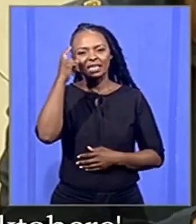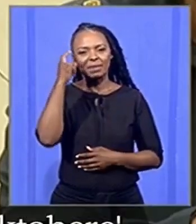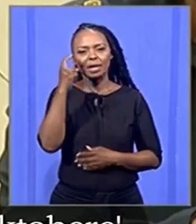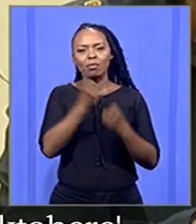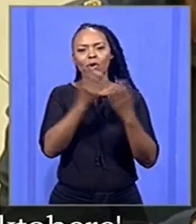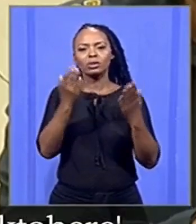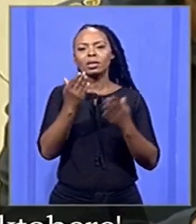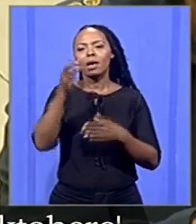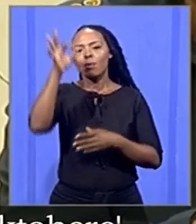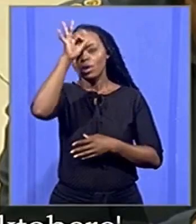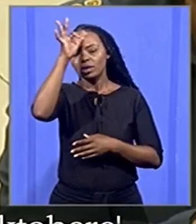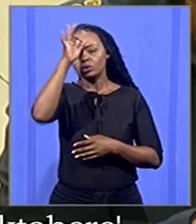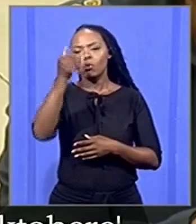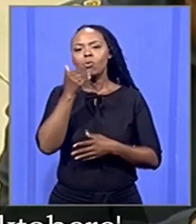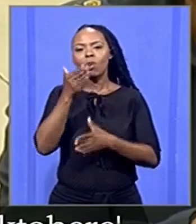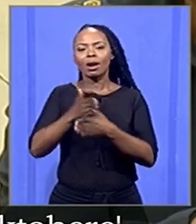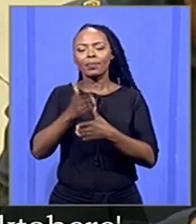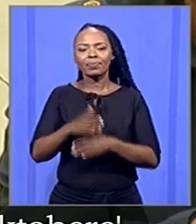work.